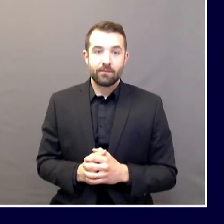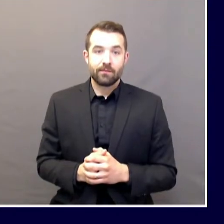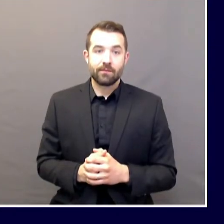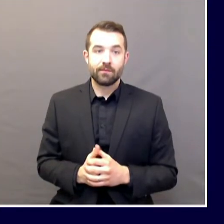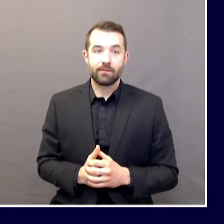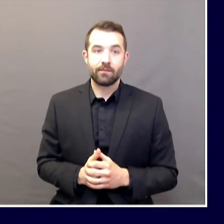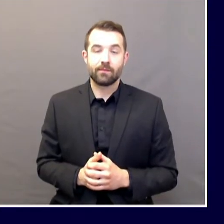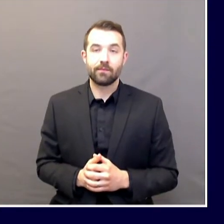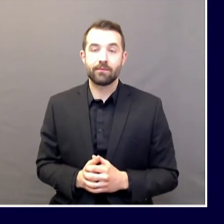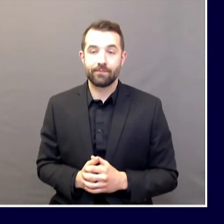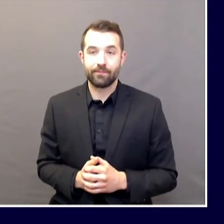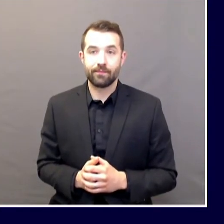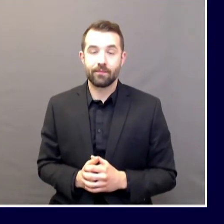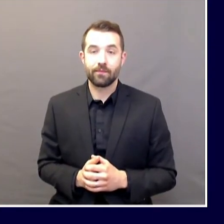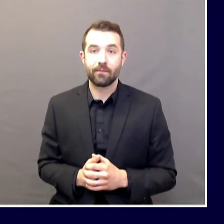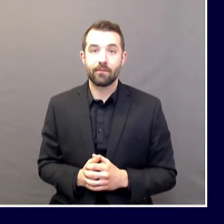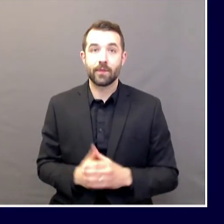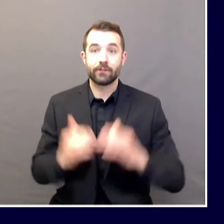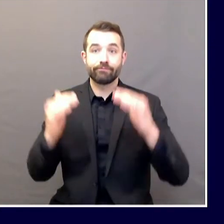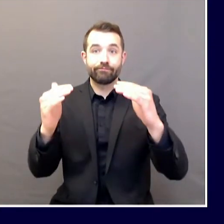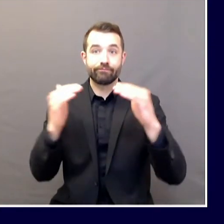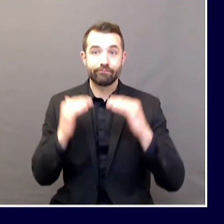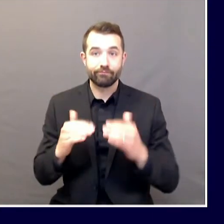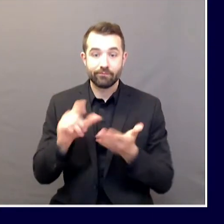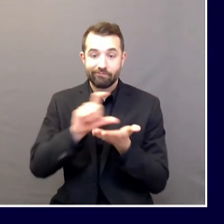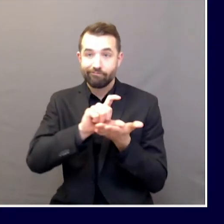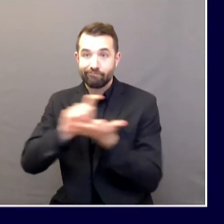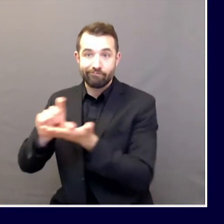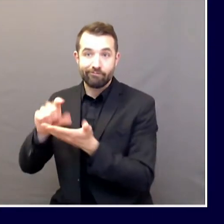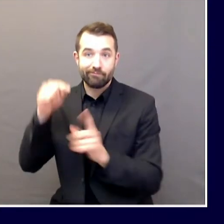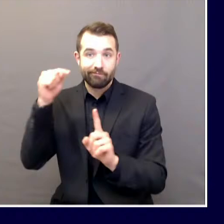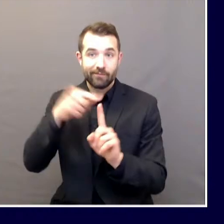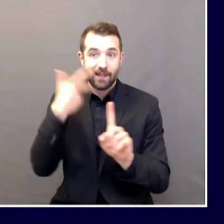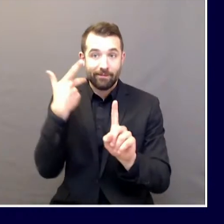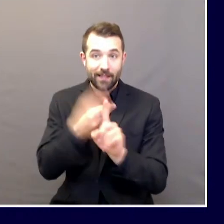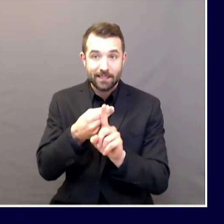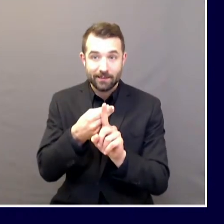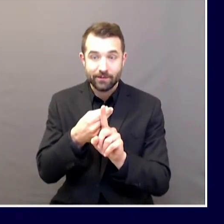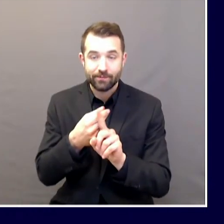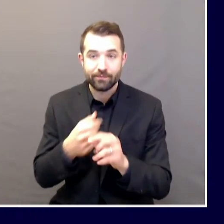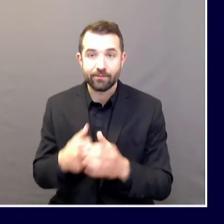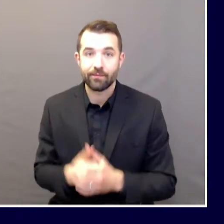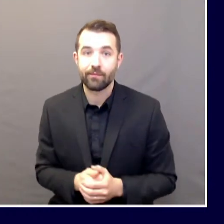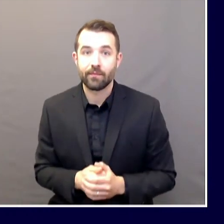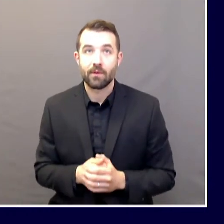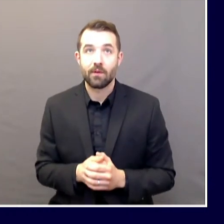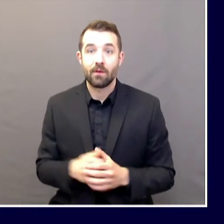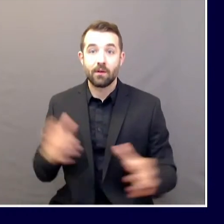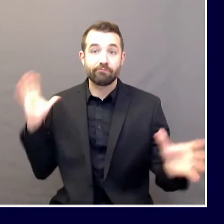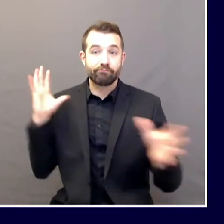Turning now to vaccines. Overall, Maine has administered